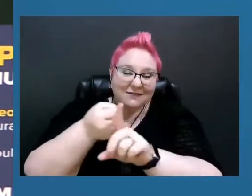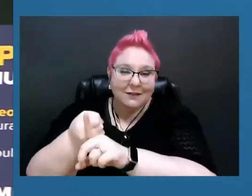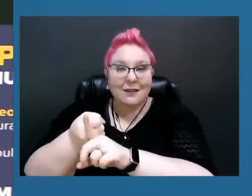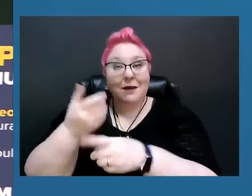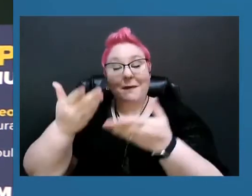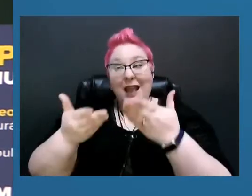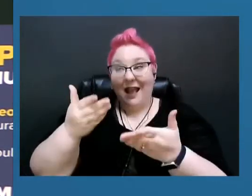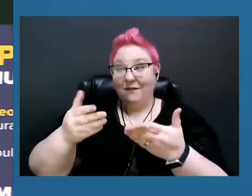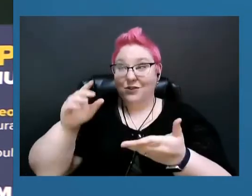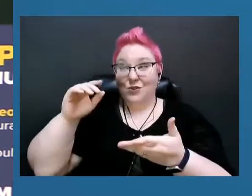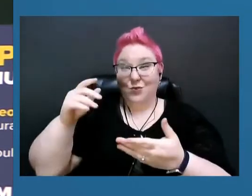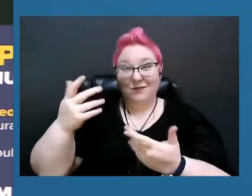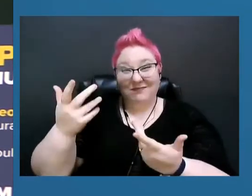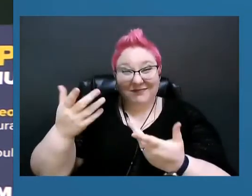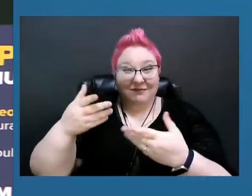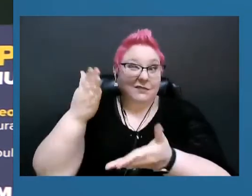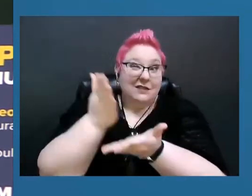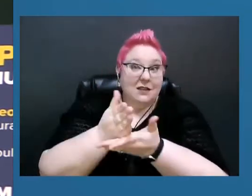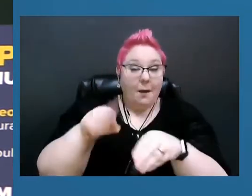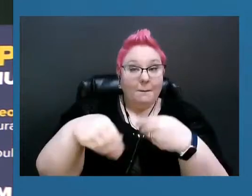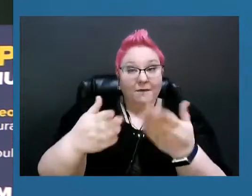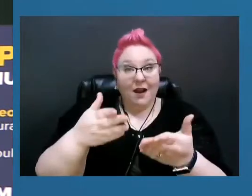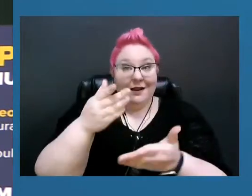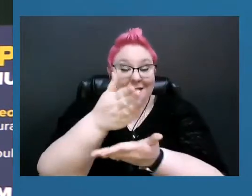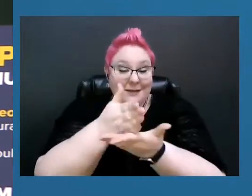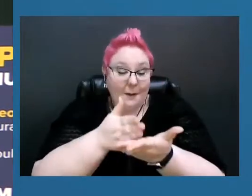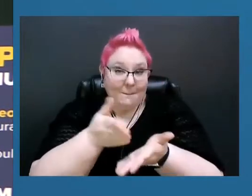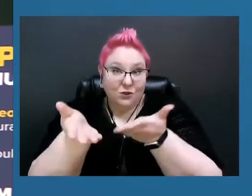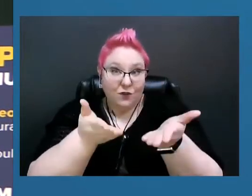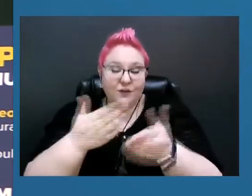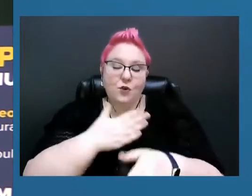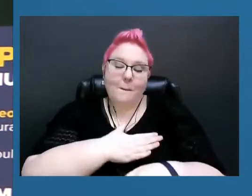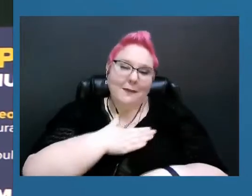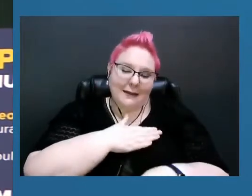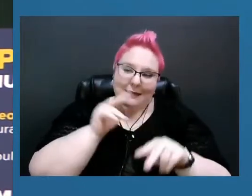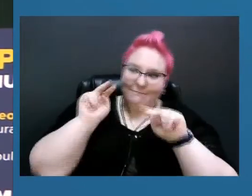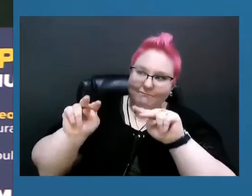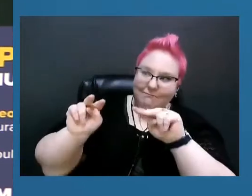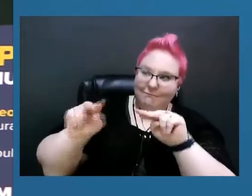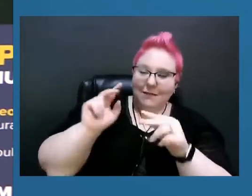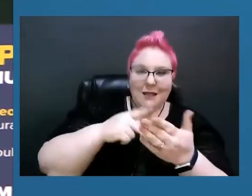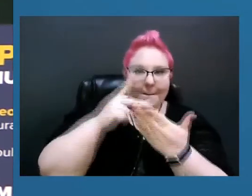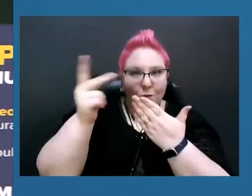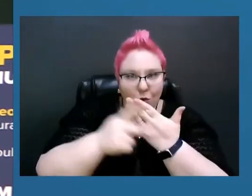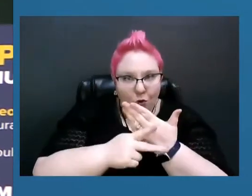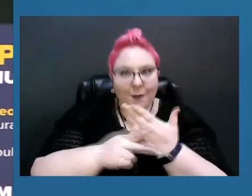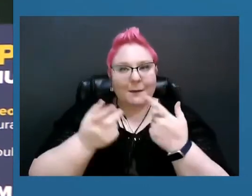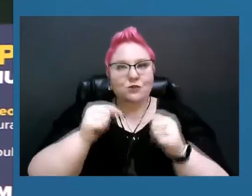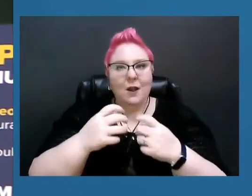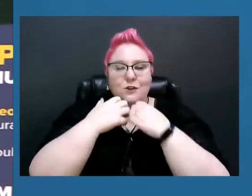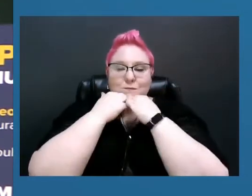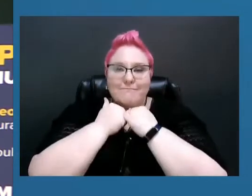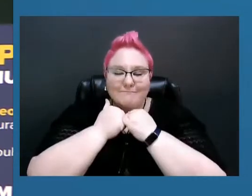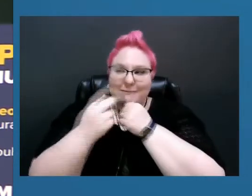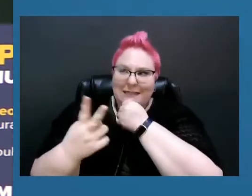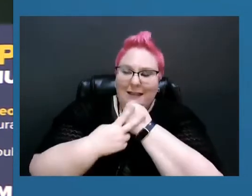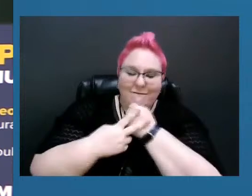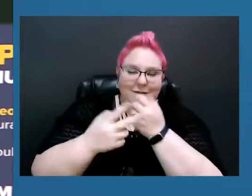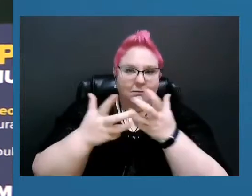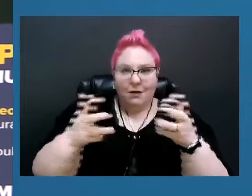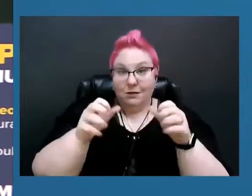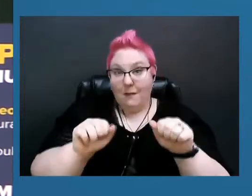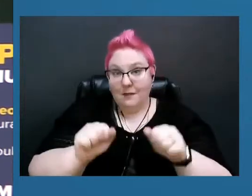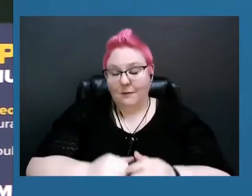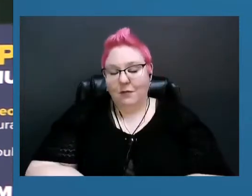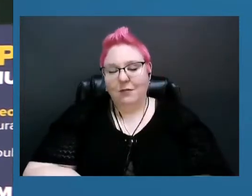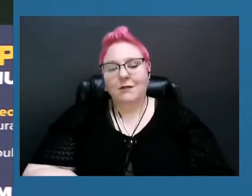we will, and we hope to work with all of you to keep a close eye on that program and to preserve every bit as much of it as we can. Lastly, to the